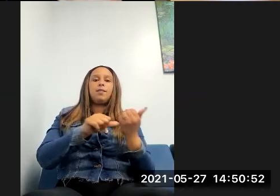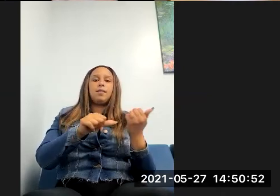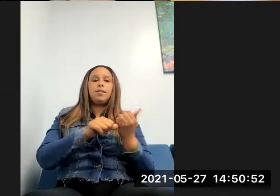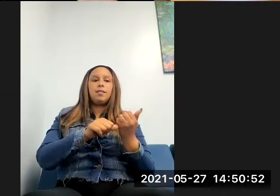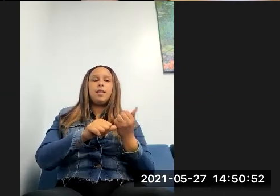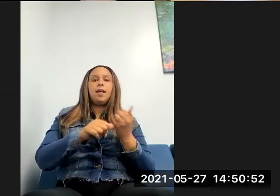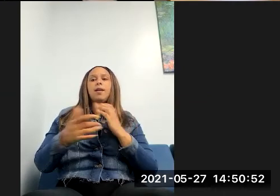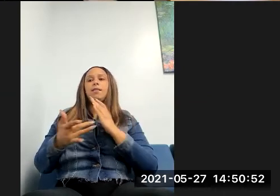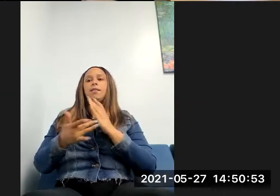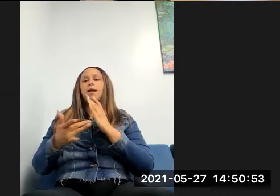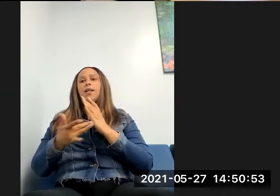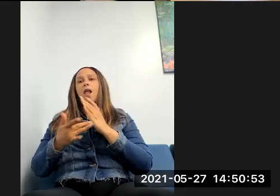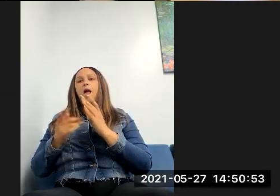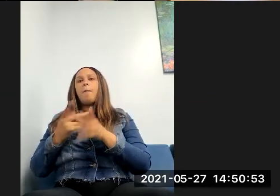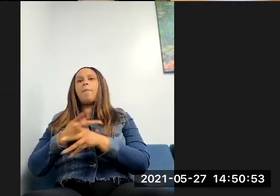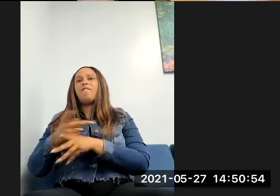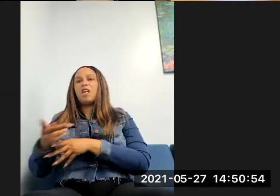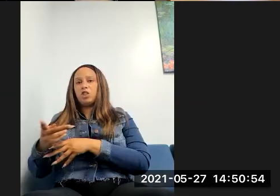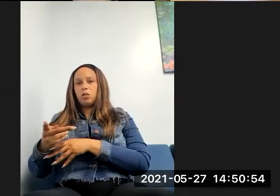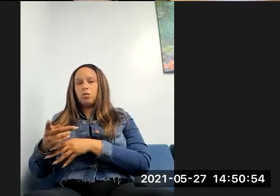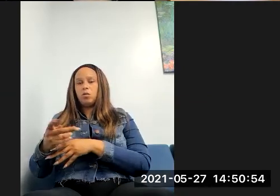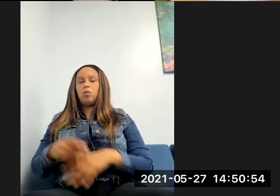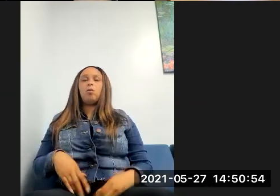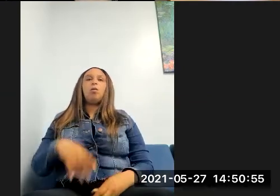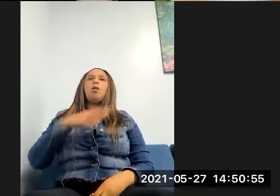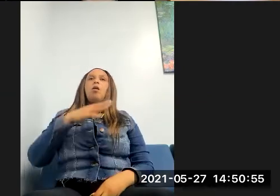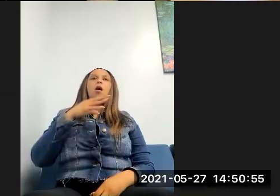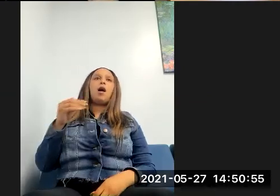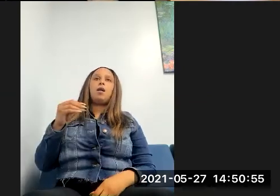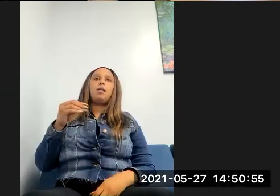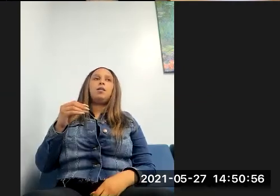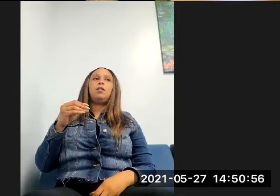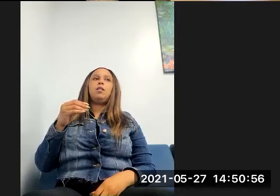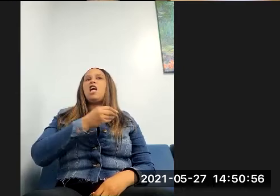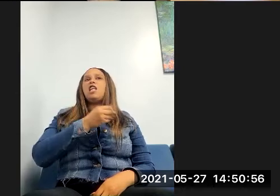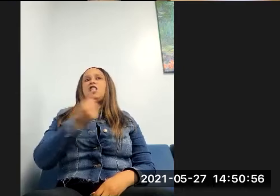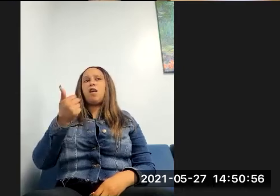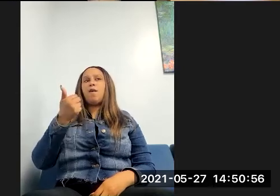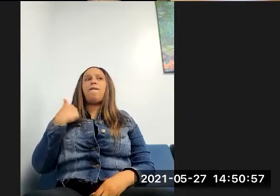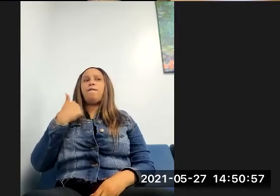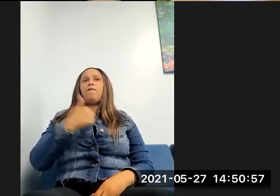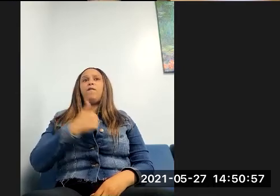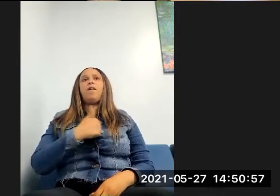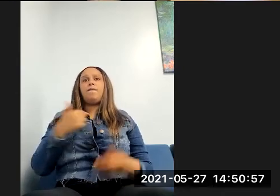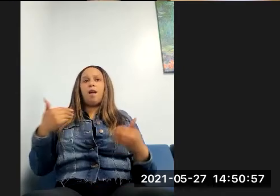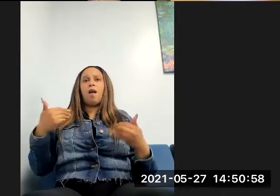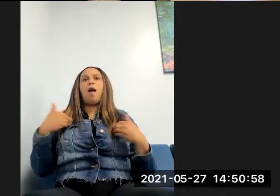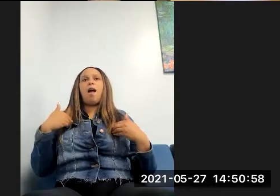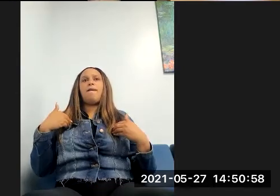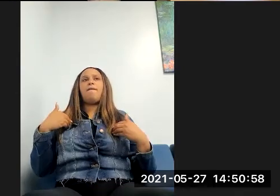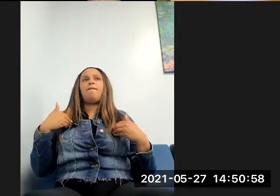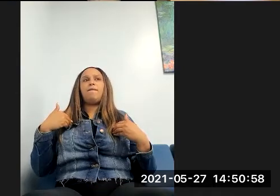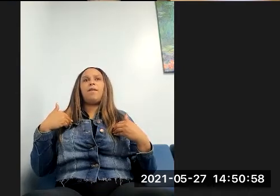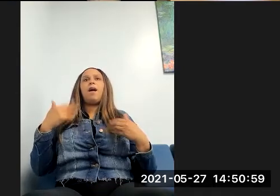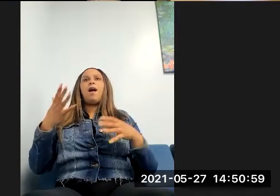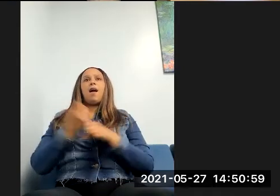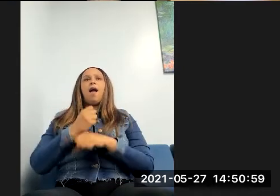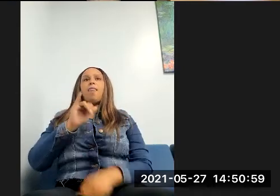Technology Professional. And several of us have earned that credential. It comes